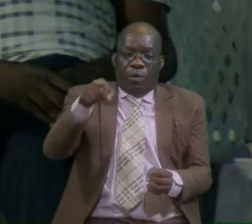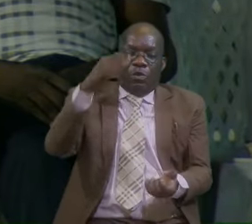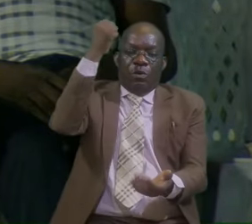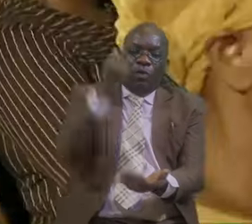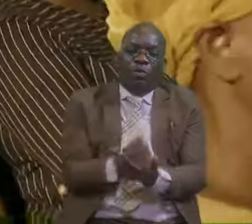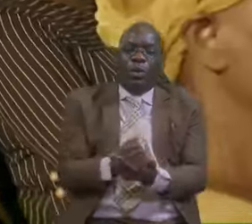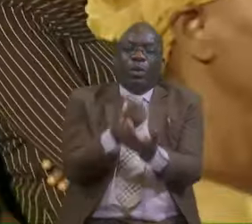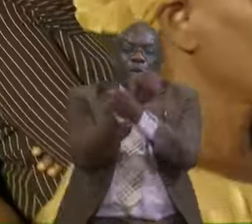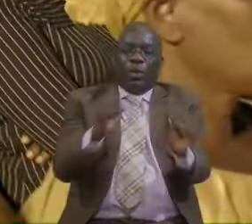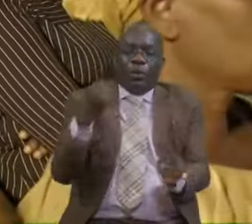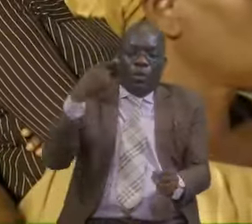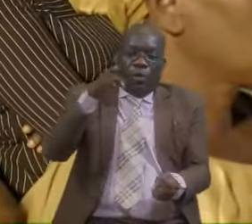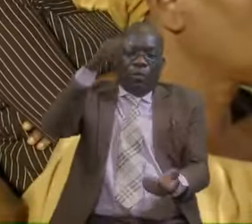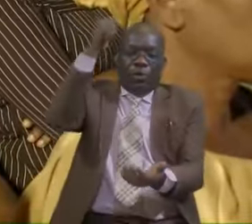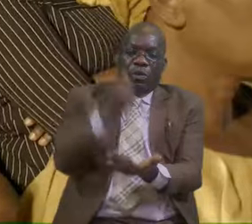for you.